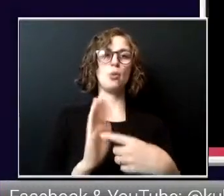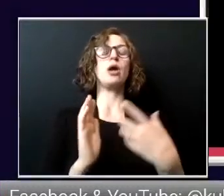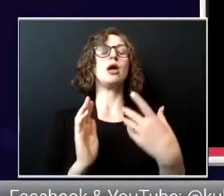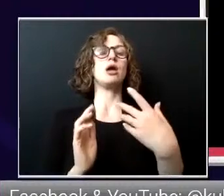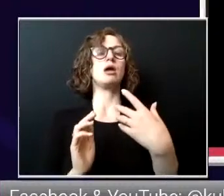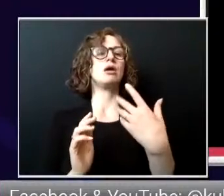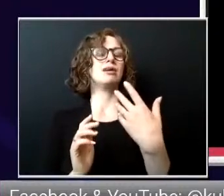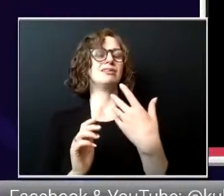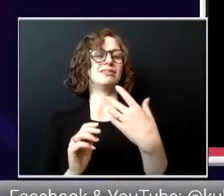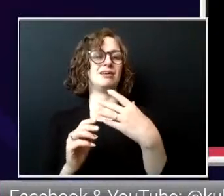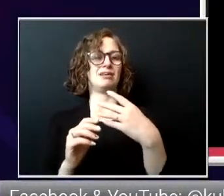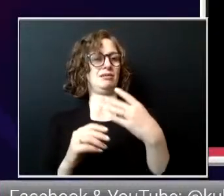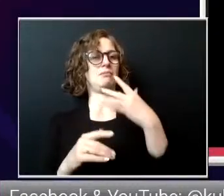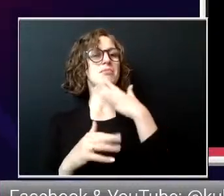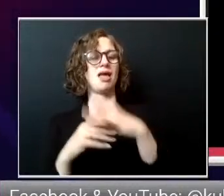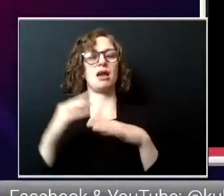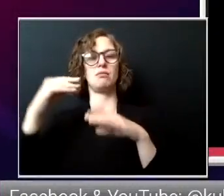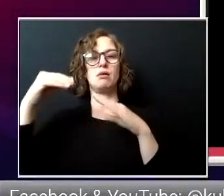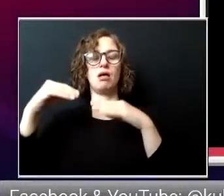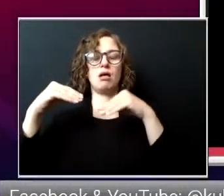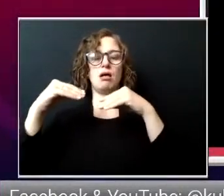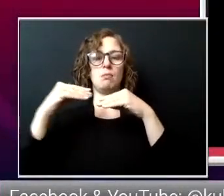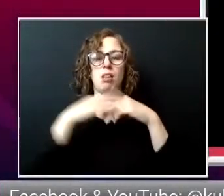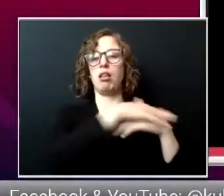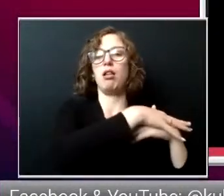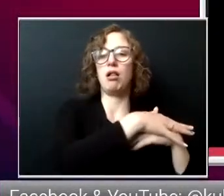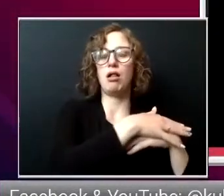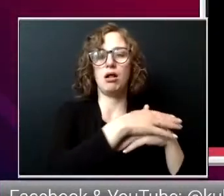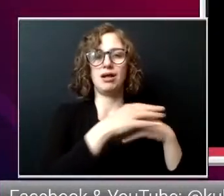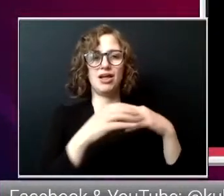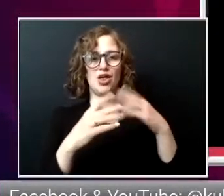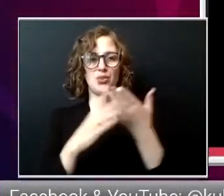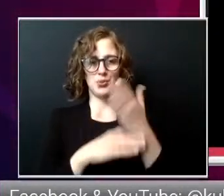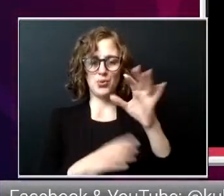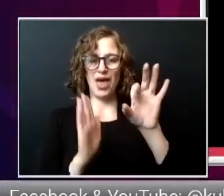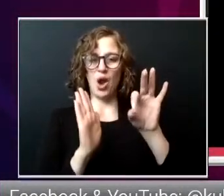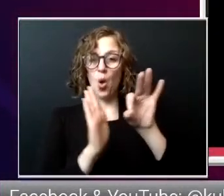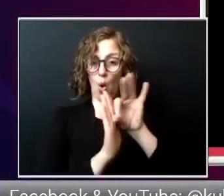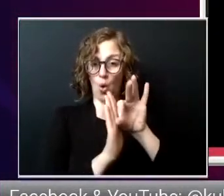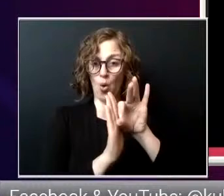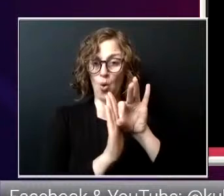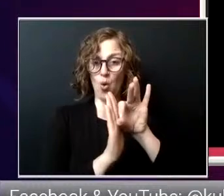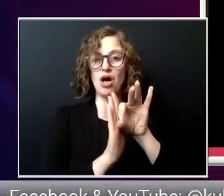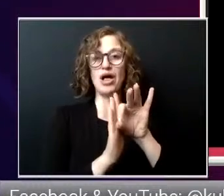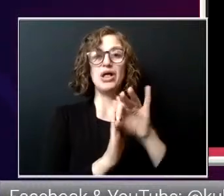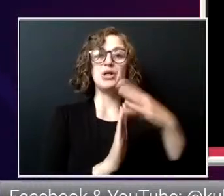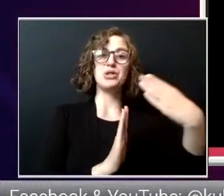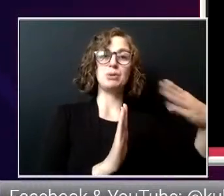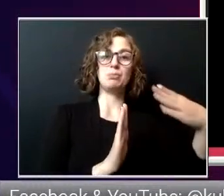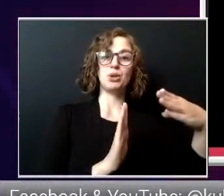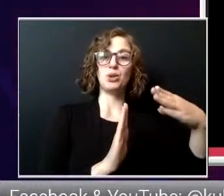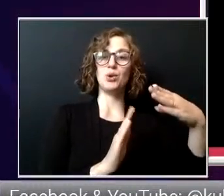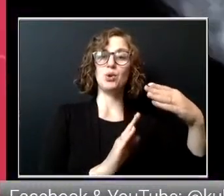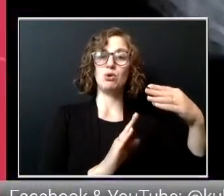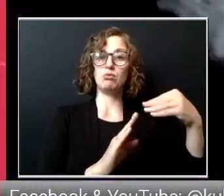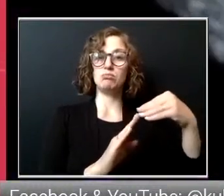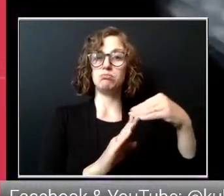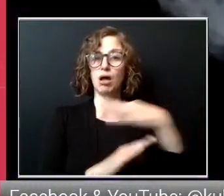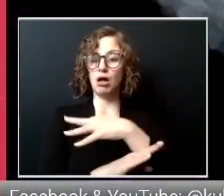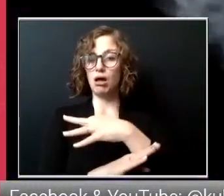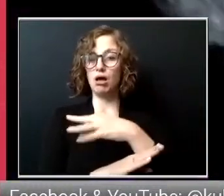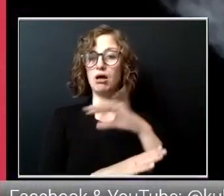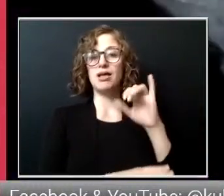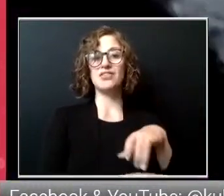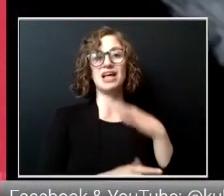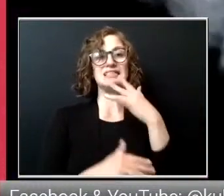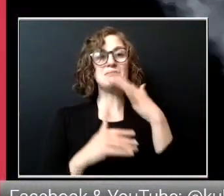pumping chambers. Okay. The blue going out is blood flow going into the aorta. We don't see the pulmonary